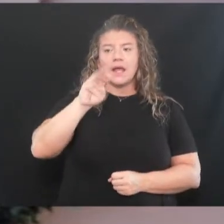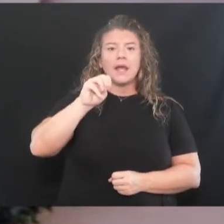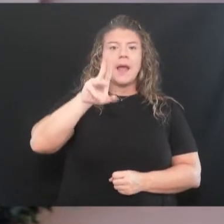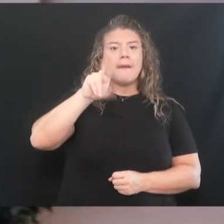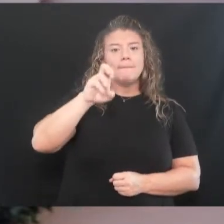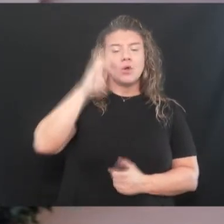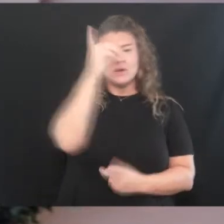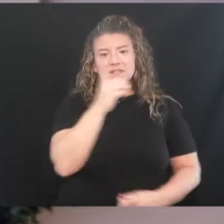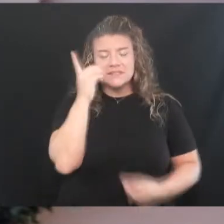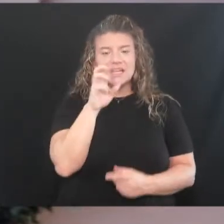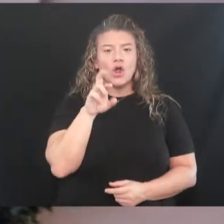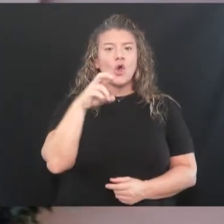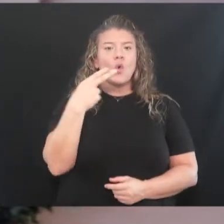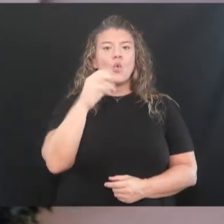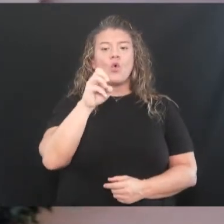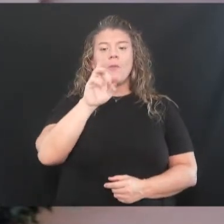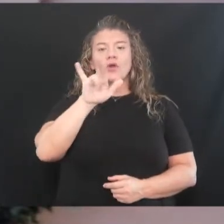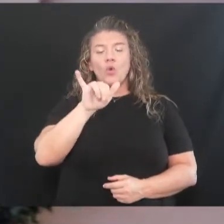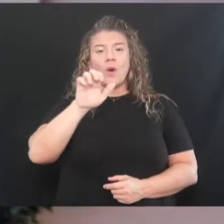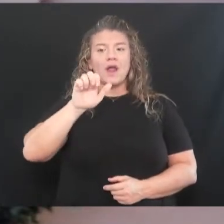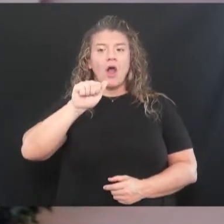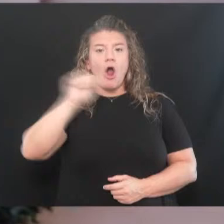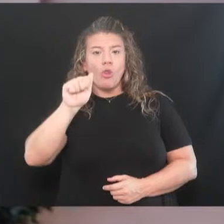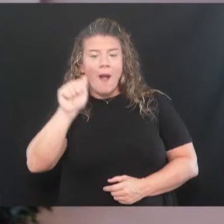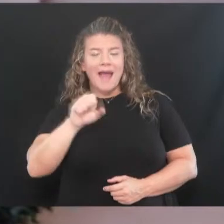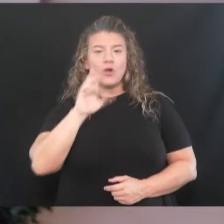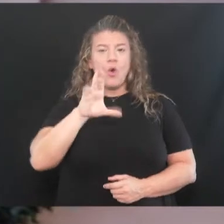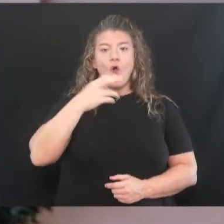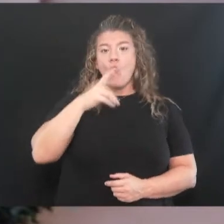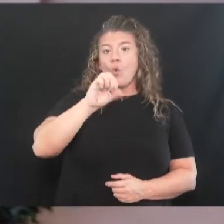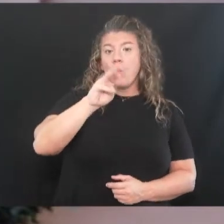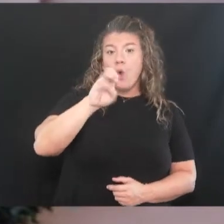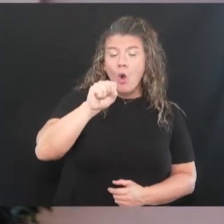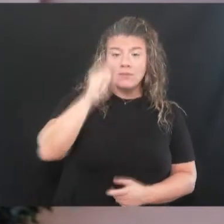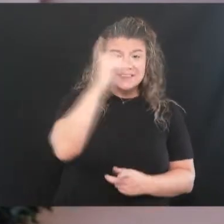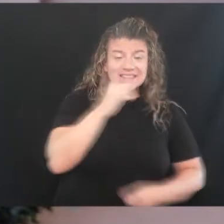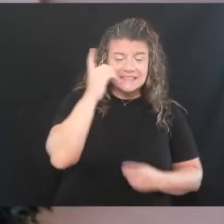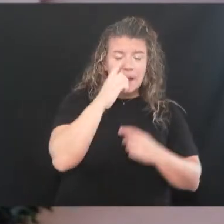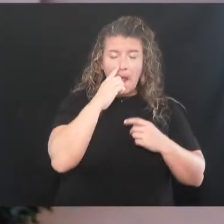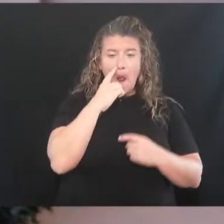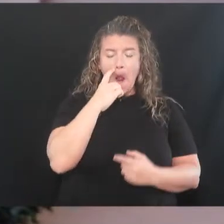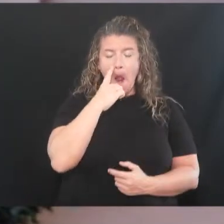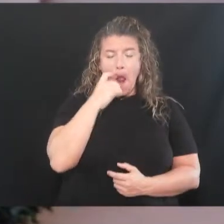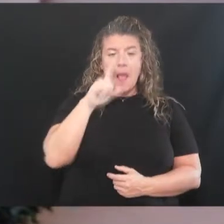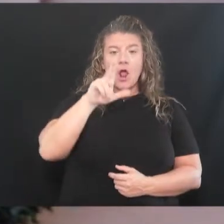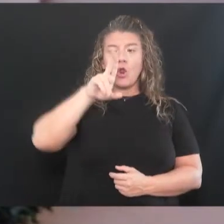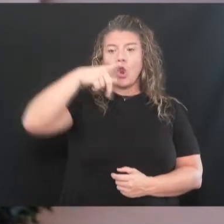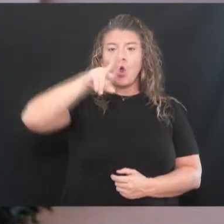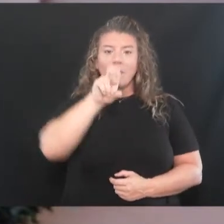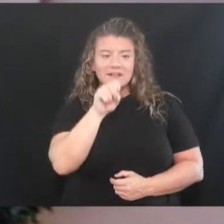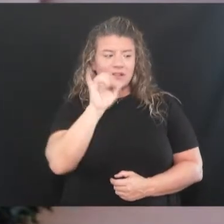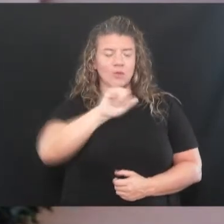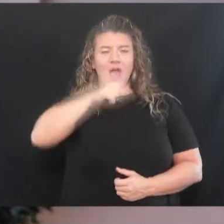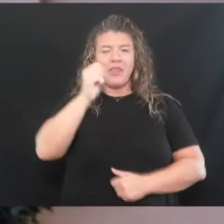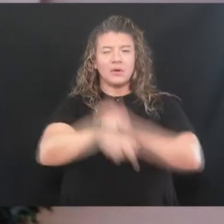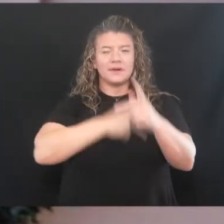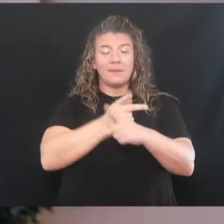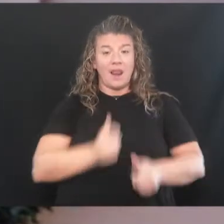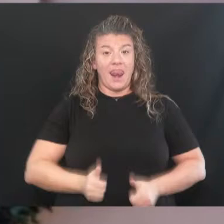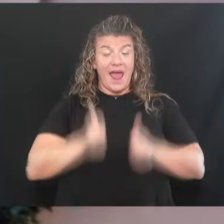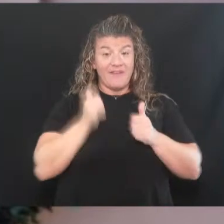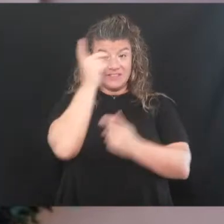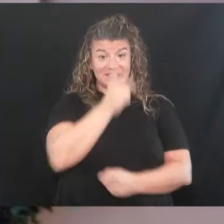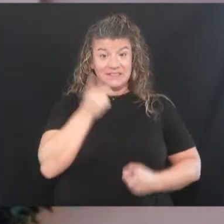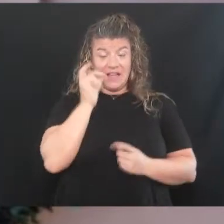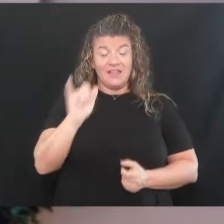like rheumatoid arthritis or Crohn's disease or lupus or other like diseases. And these medicines